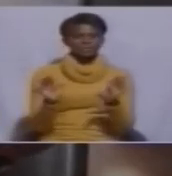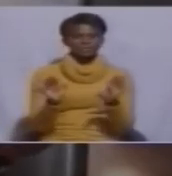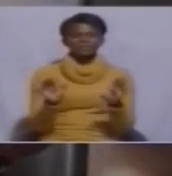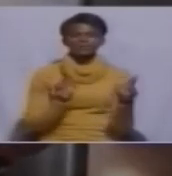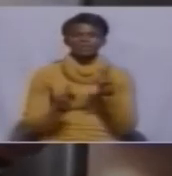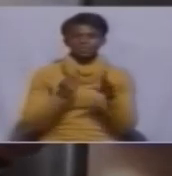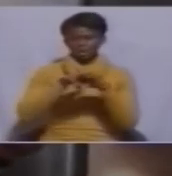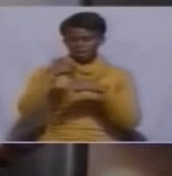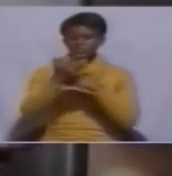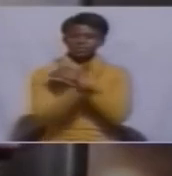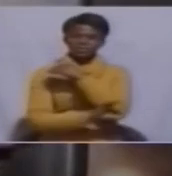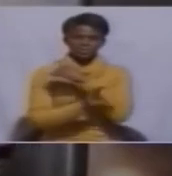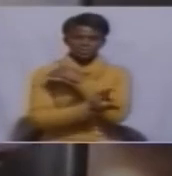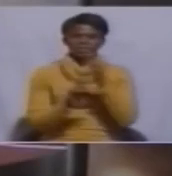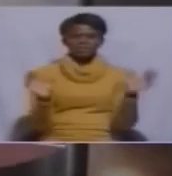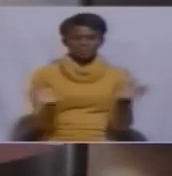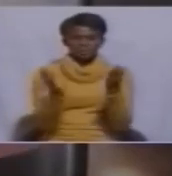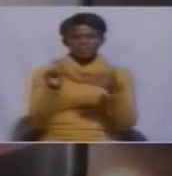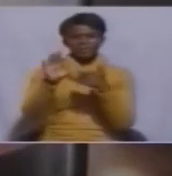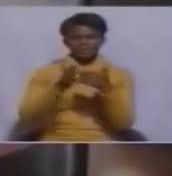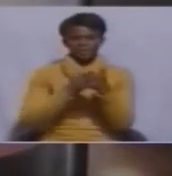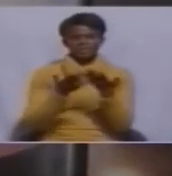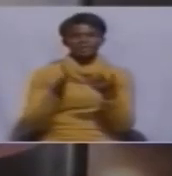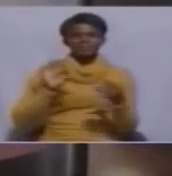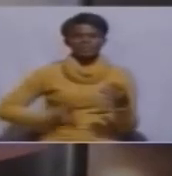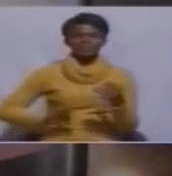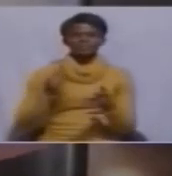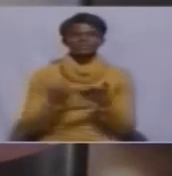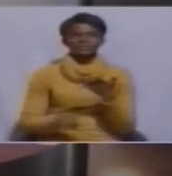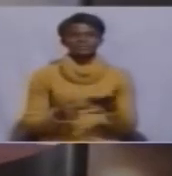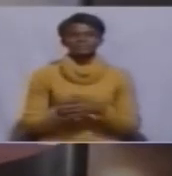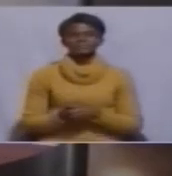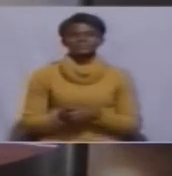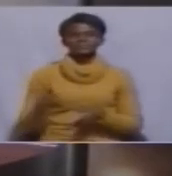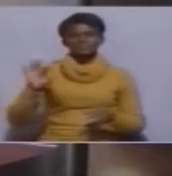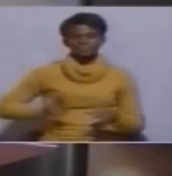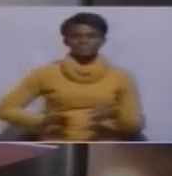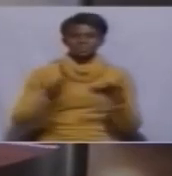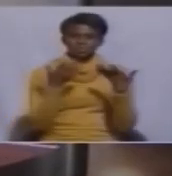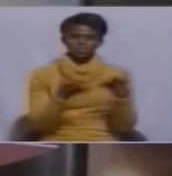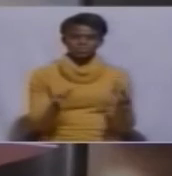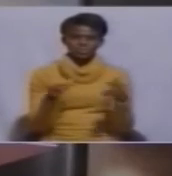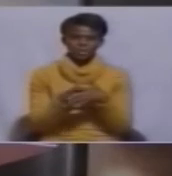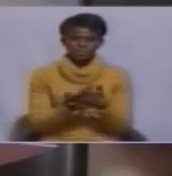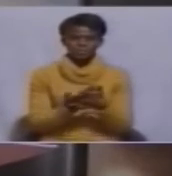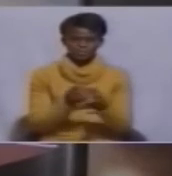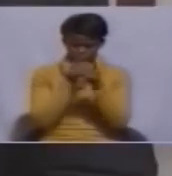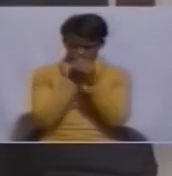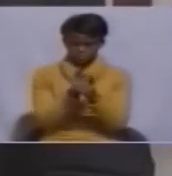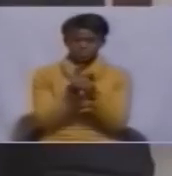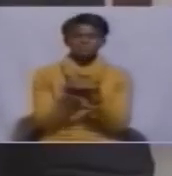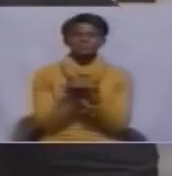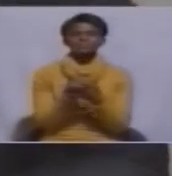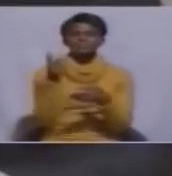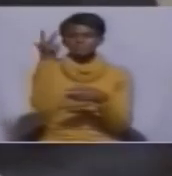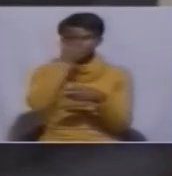in the diaspora. They'll be motivated to come back and invest. What benefits, on the other side, what benefits do you lose when you decide to hold